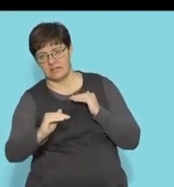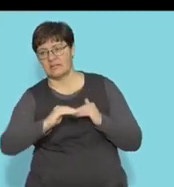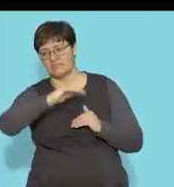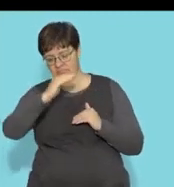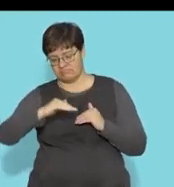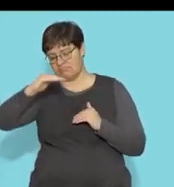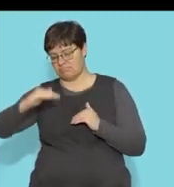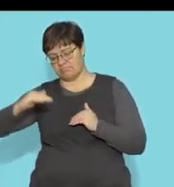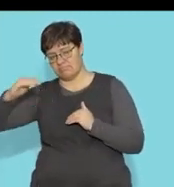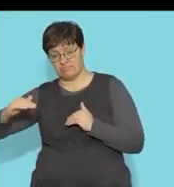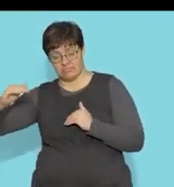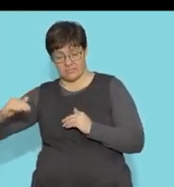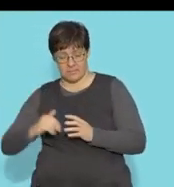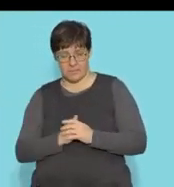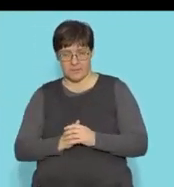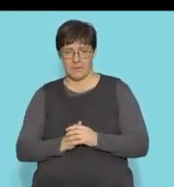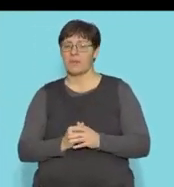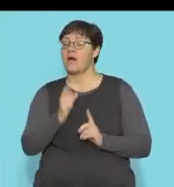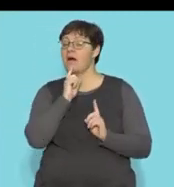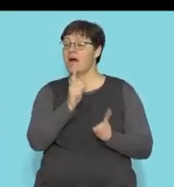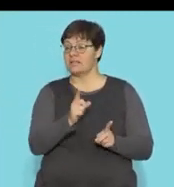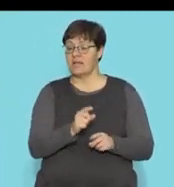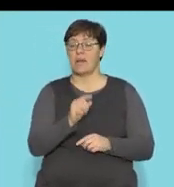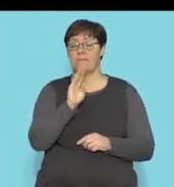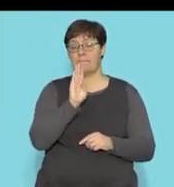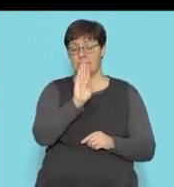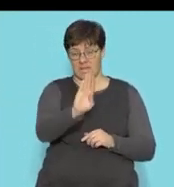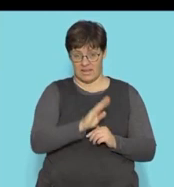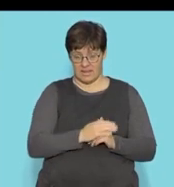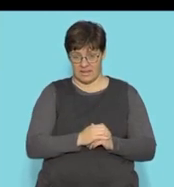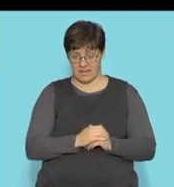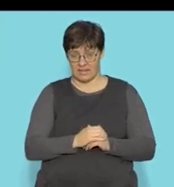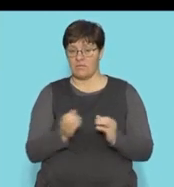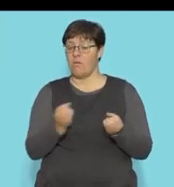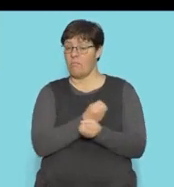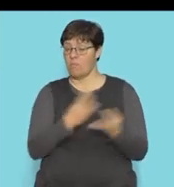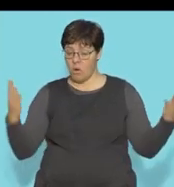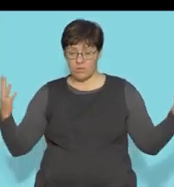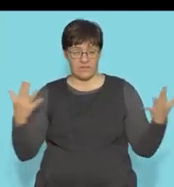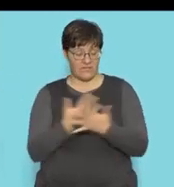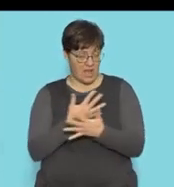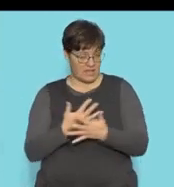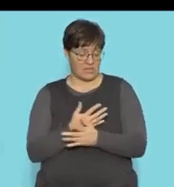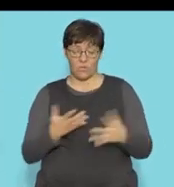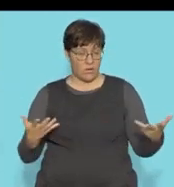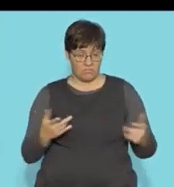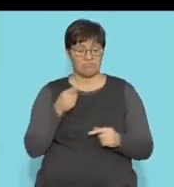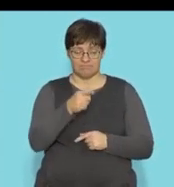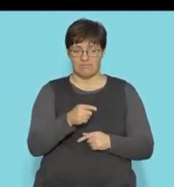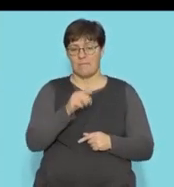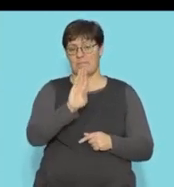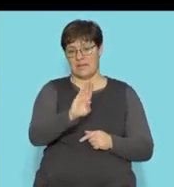fluctuate. So our answer here is B. It's growing most rapidly at point B.